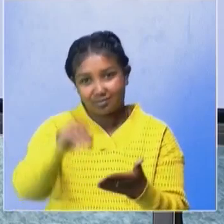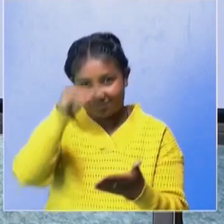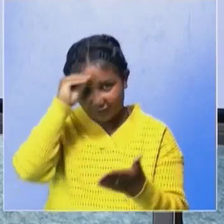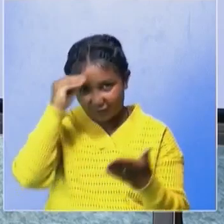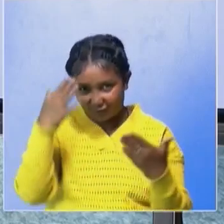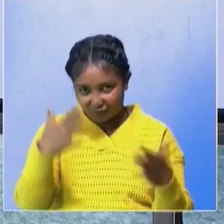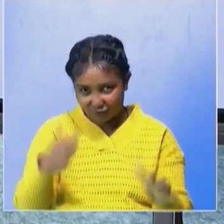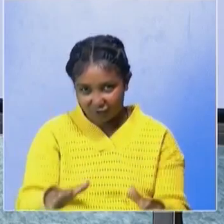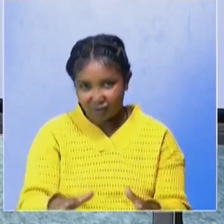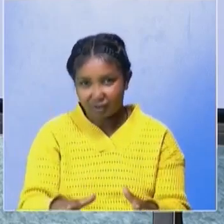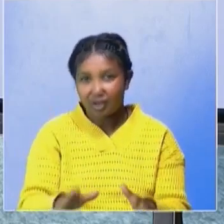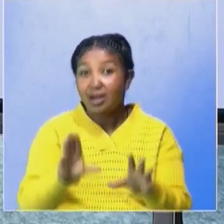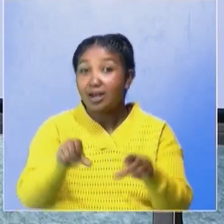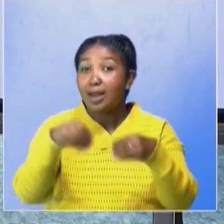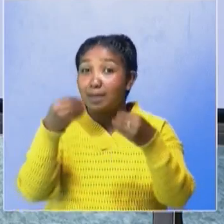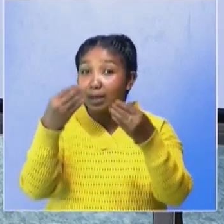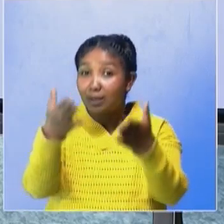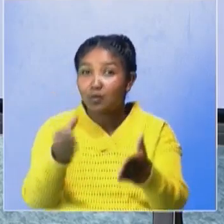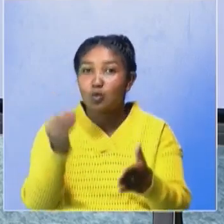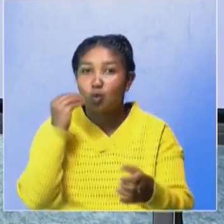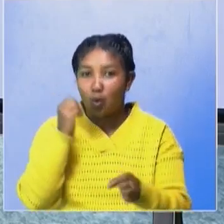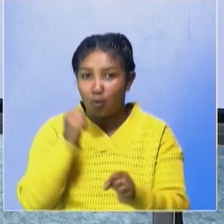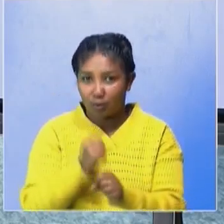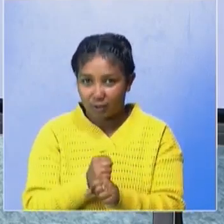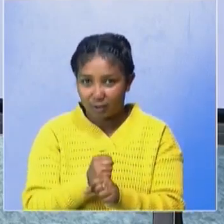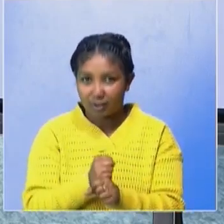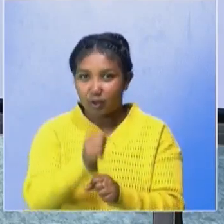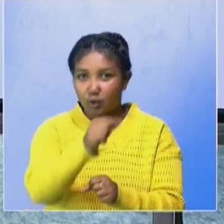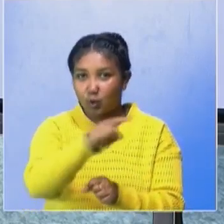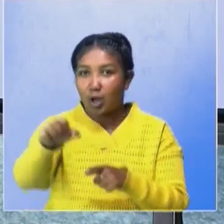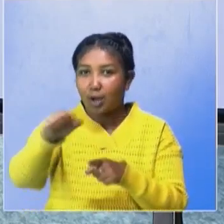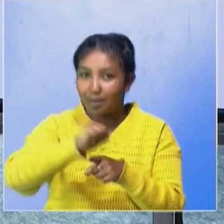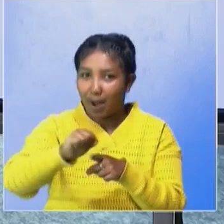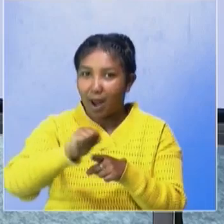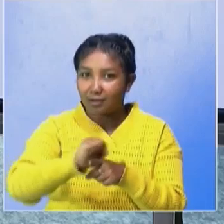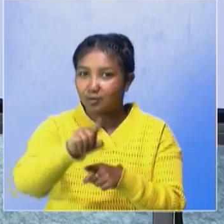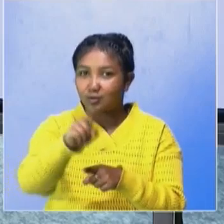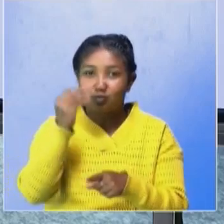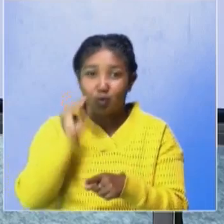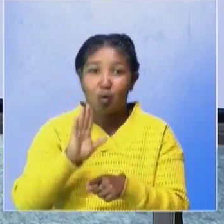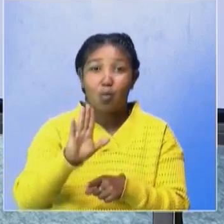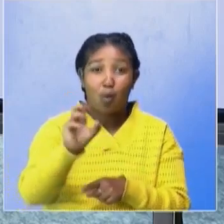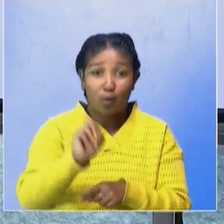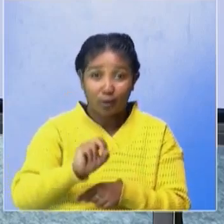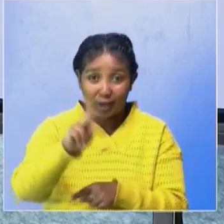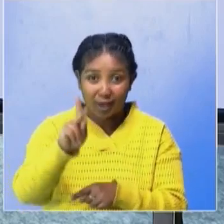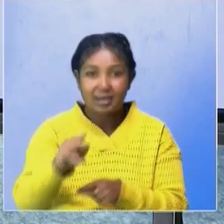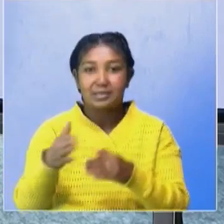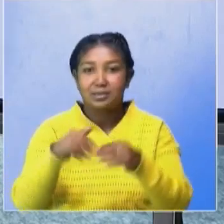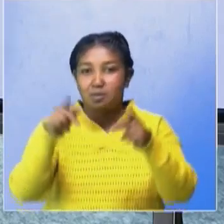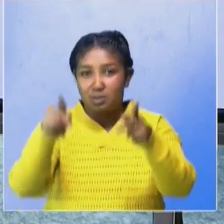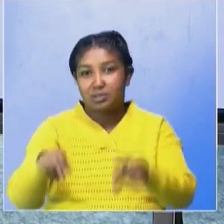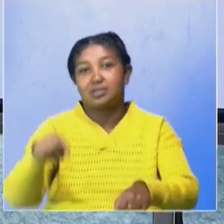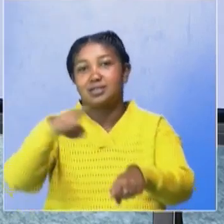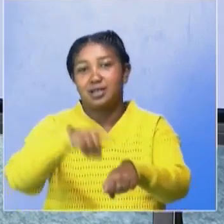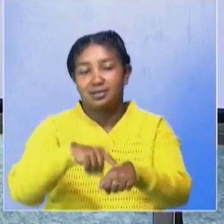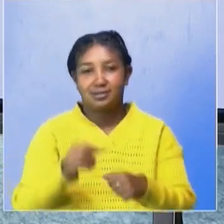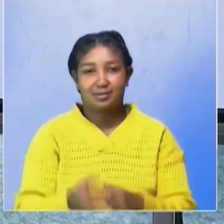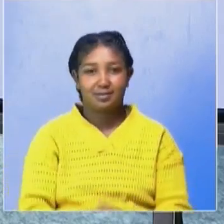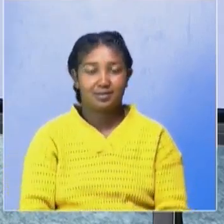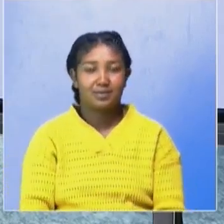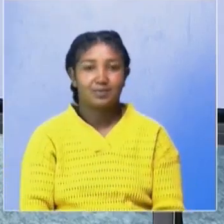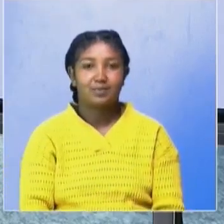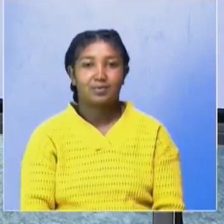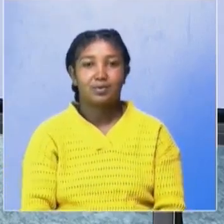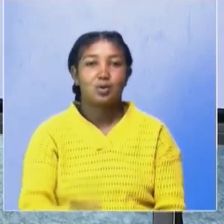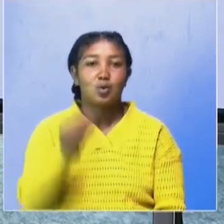lesson. Let me give you homework. You can practice at home also simple present tense.